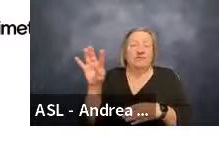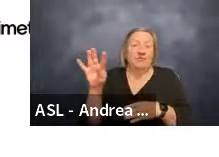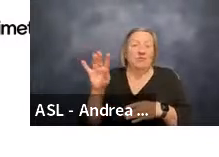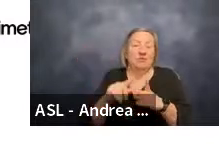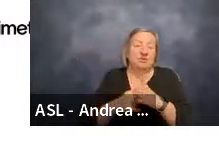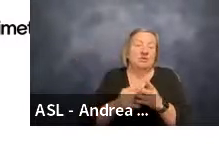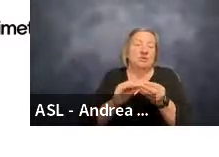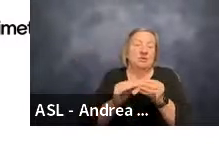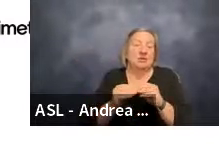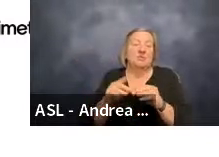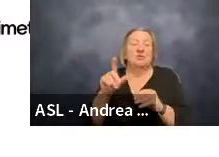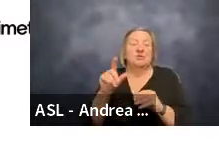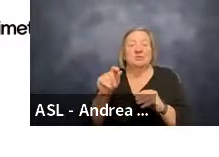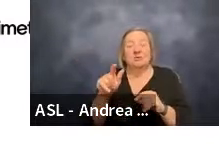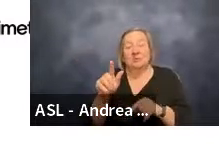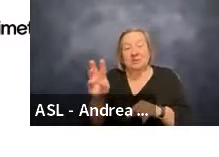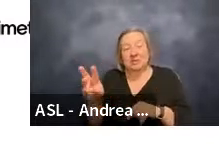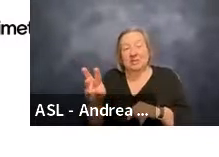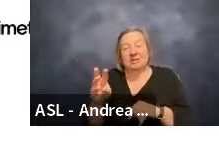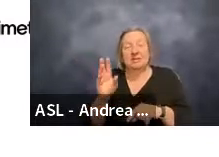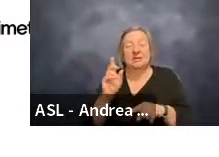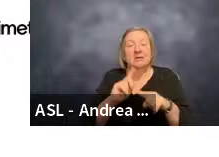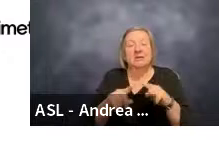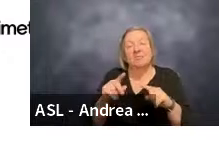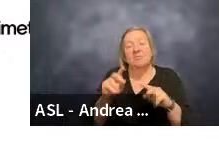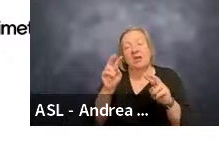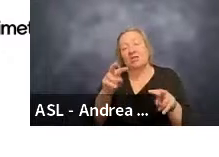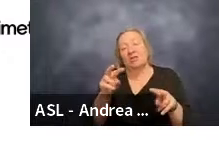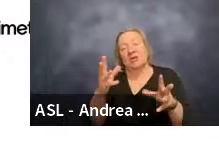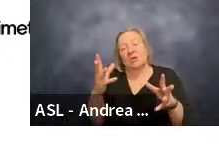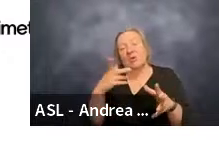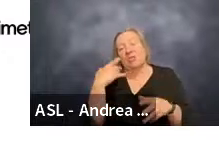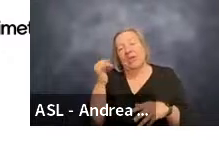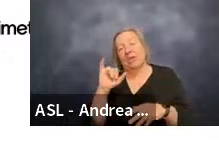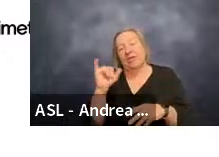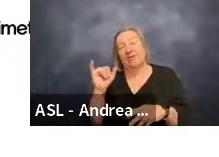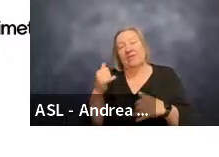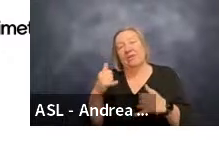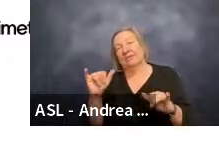in 2026. But again, looking at what that might look like still,